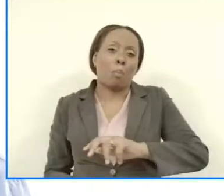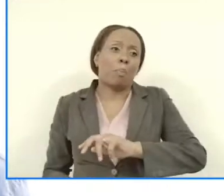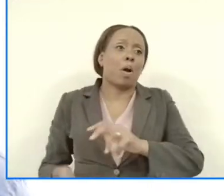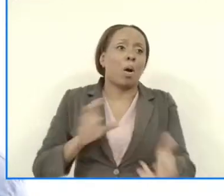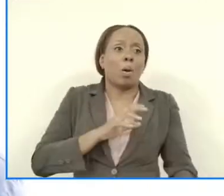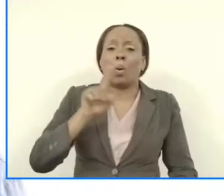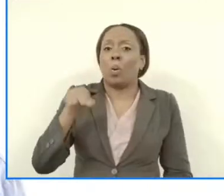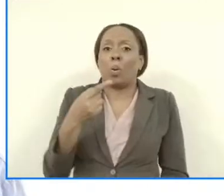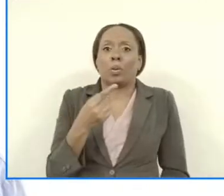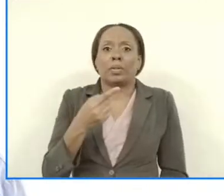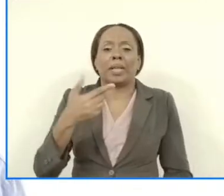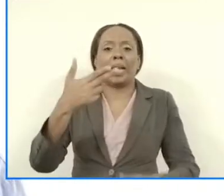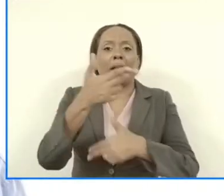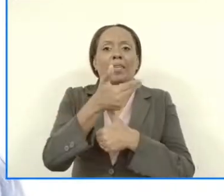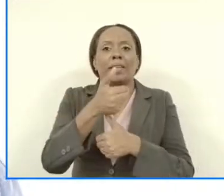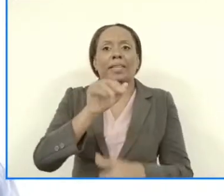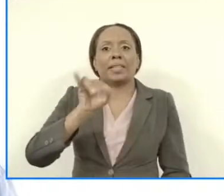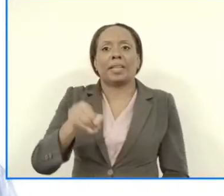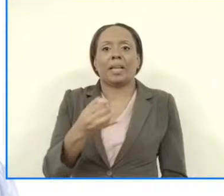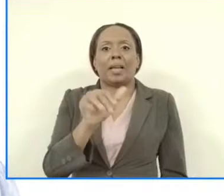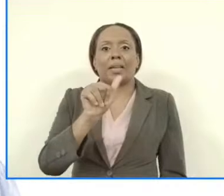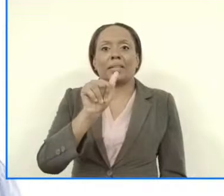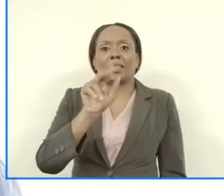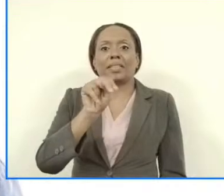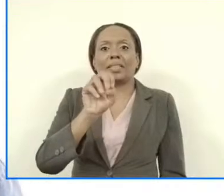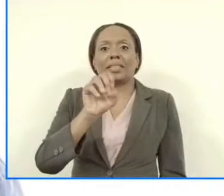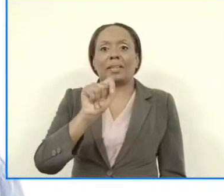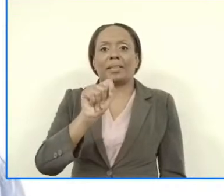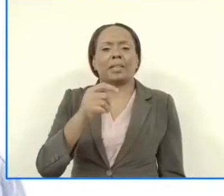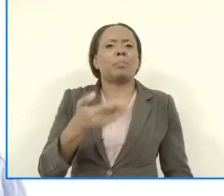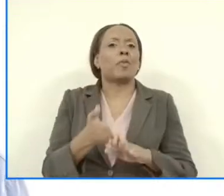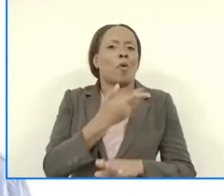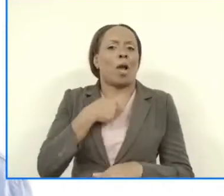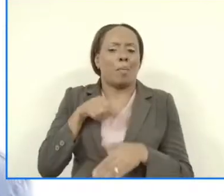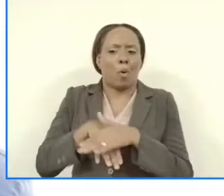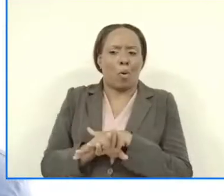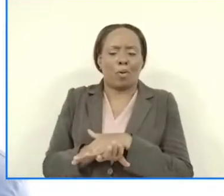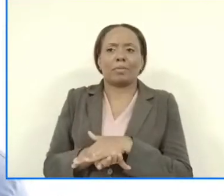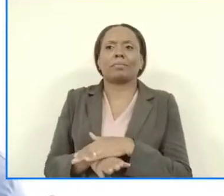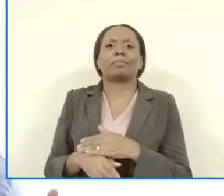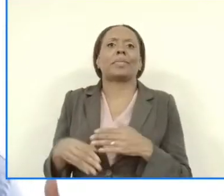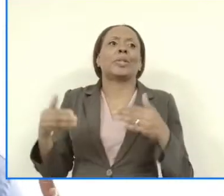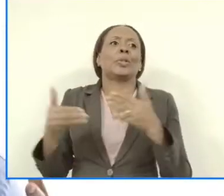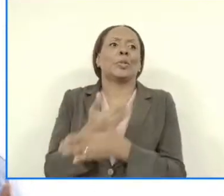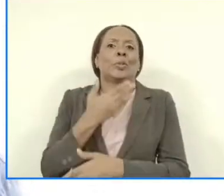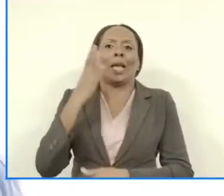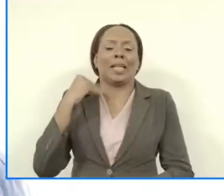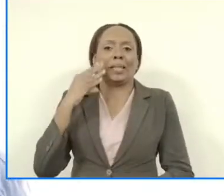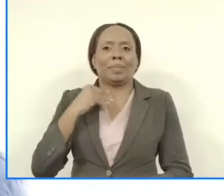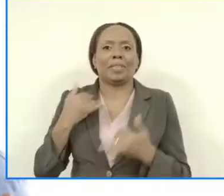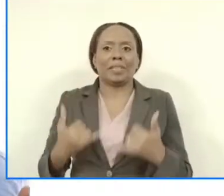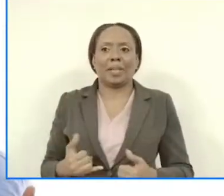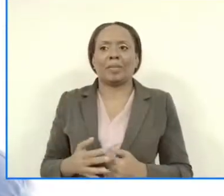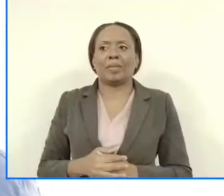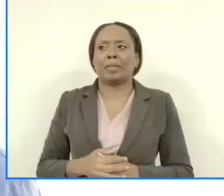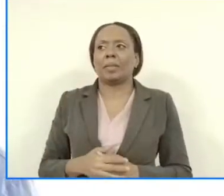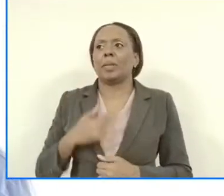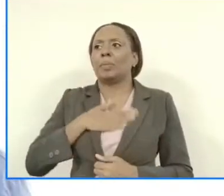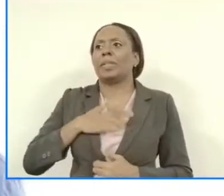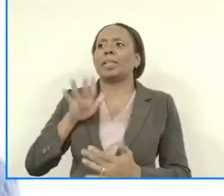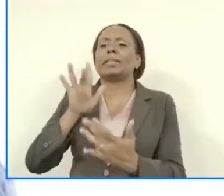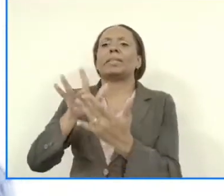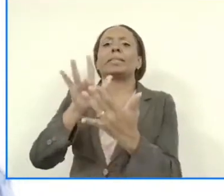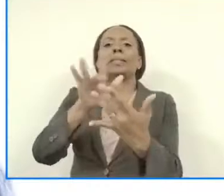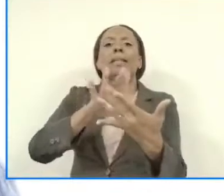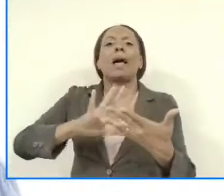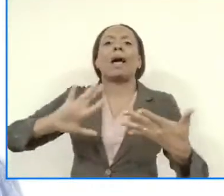Hurricane Janet, and that was before I was born. So this is a new thing for most Barbadians. We have to be our brother's keeper at this point in time. Reach out a hand and